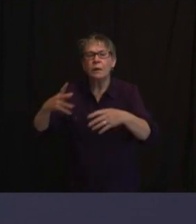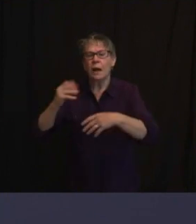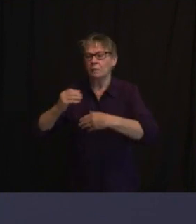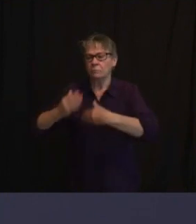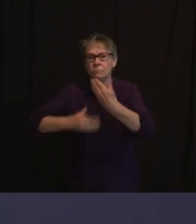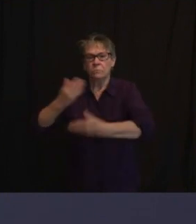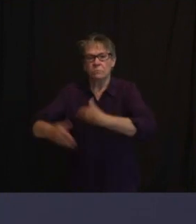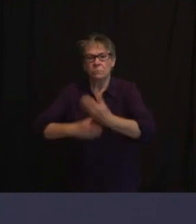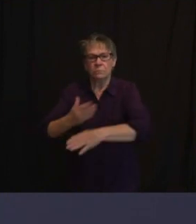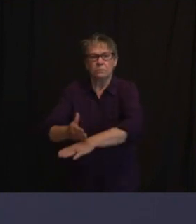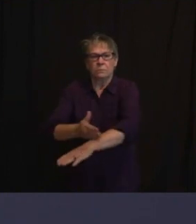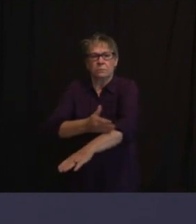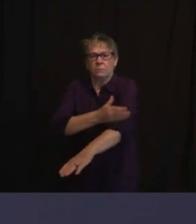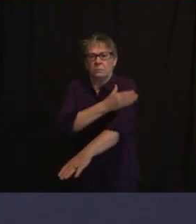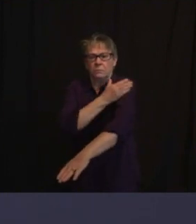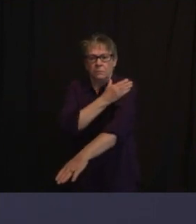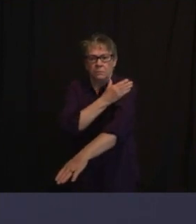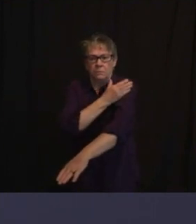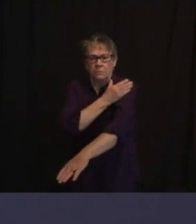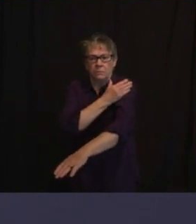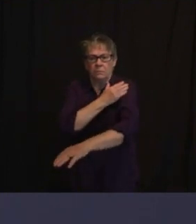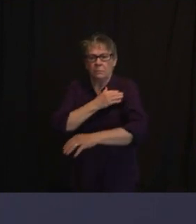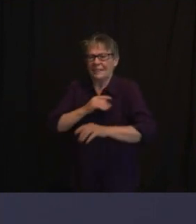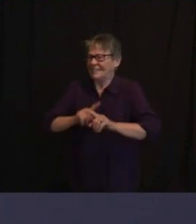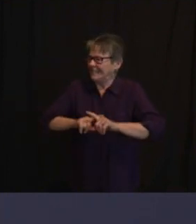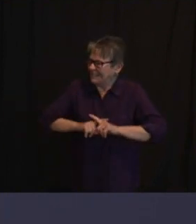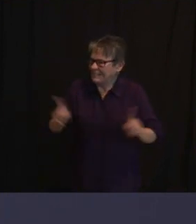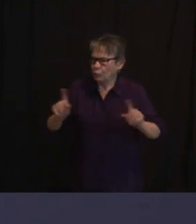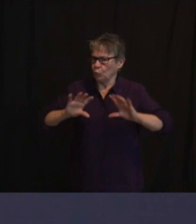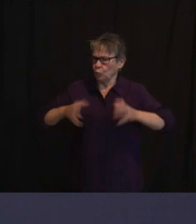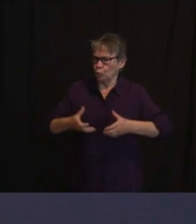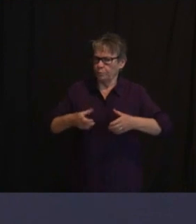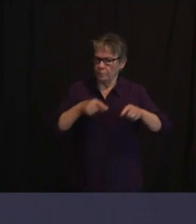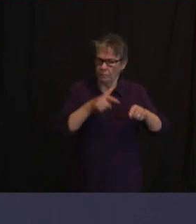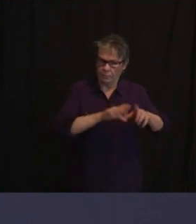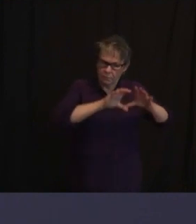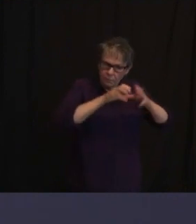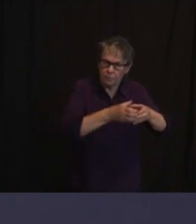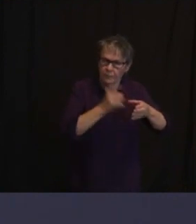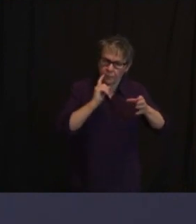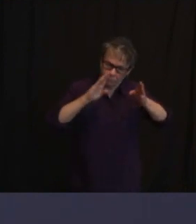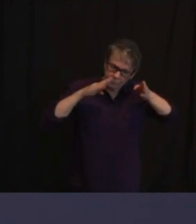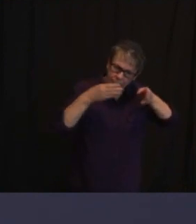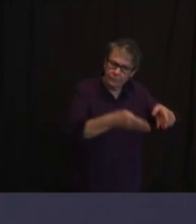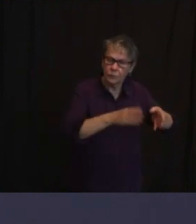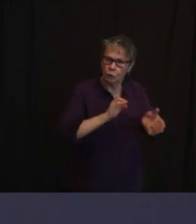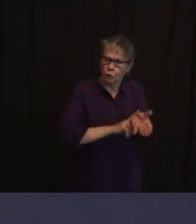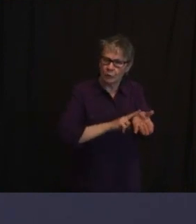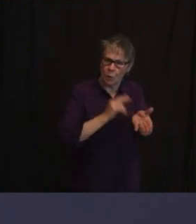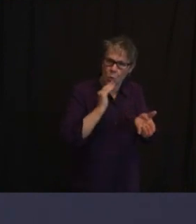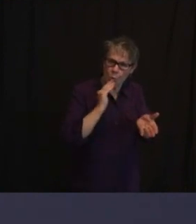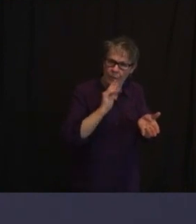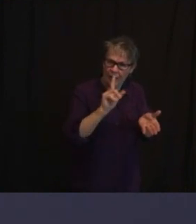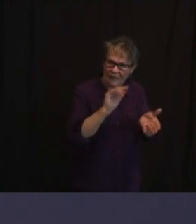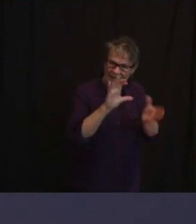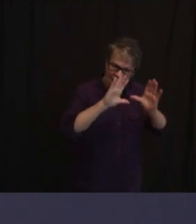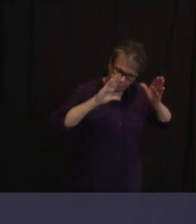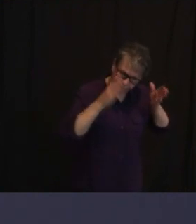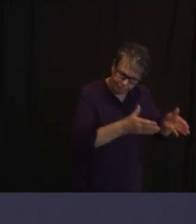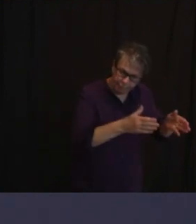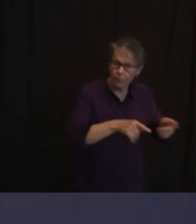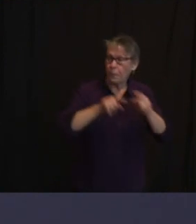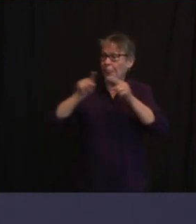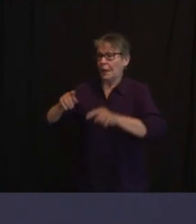capacity limit is 2 per elevator. Do we have a statewide elevator protocol, Matt, to the best of your knowledge? We don't